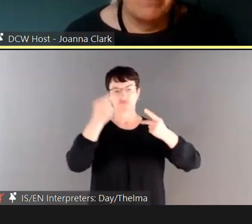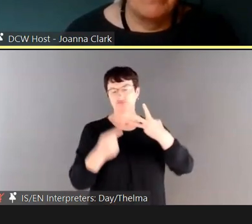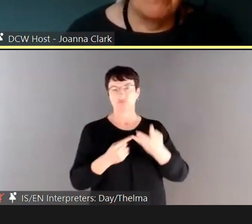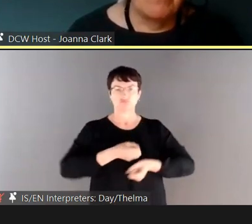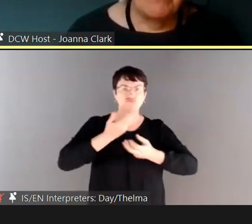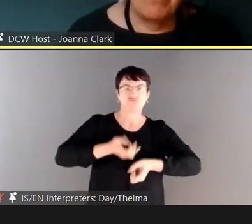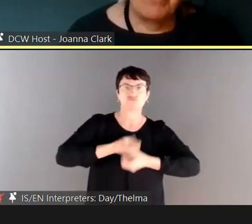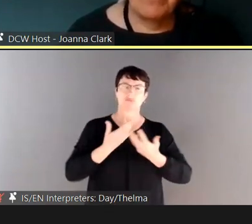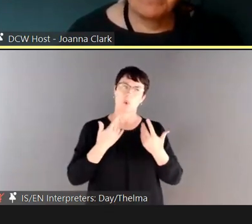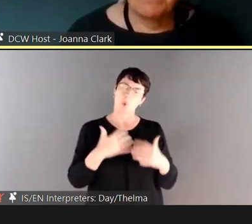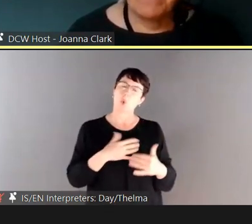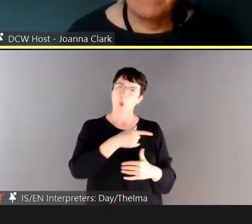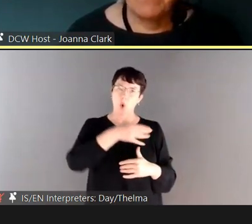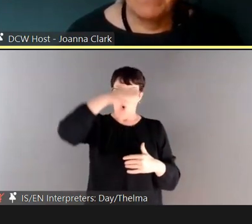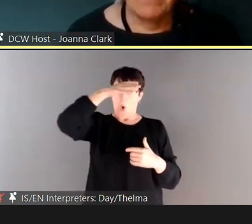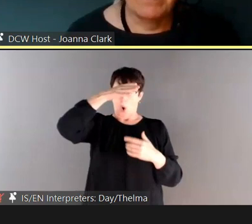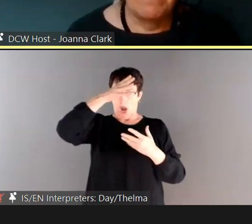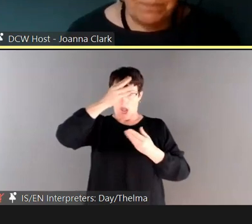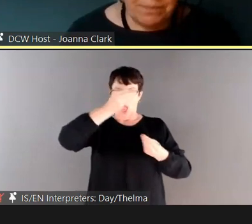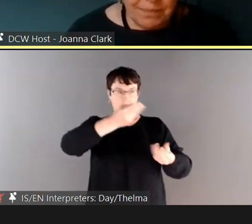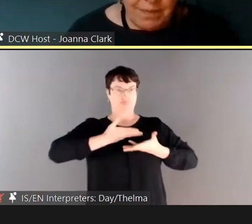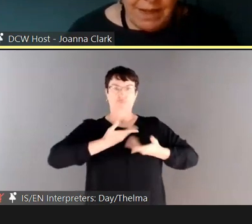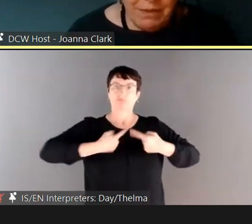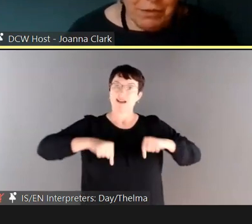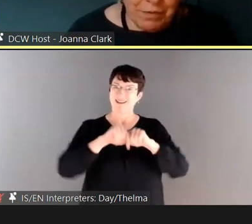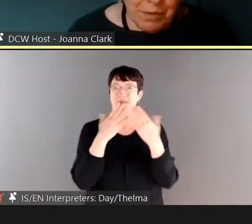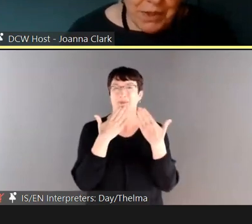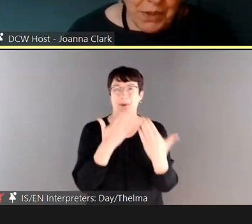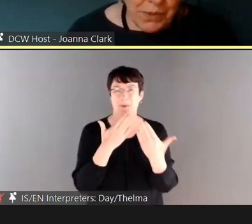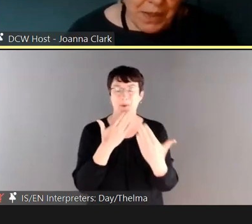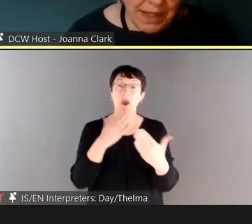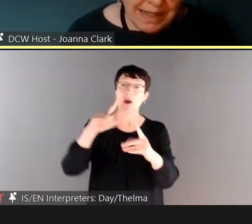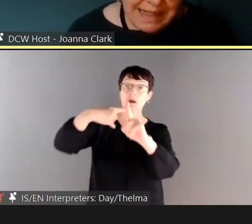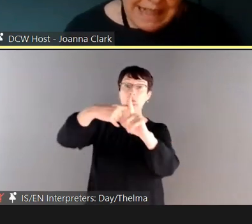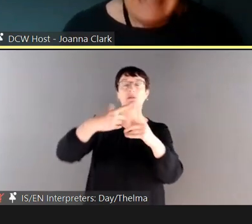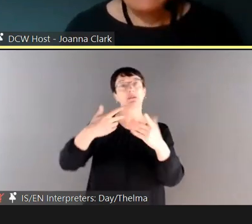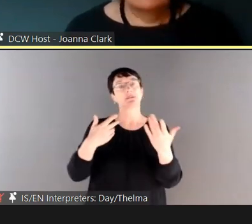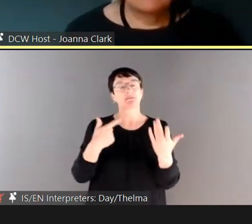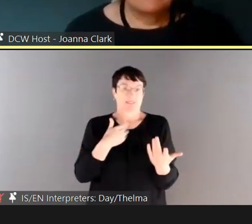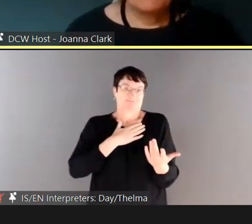sharing all your knowledge and expertise with us. And I look forward to